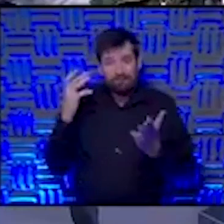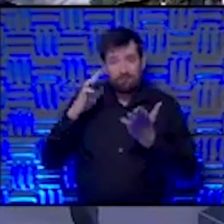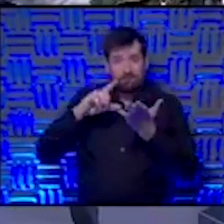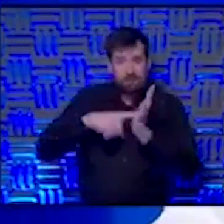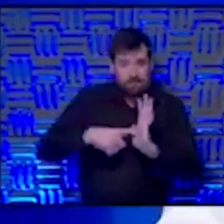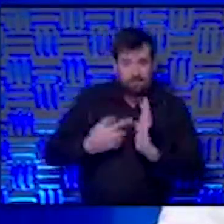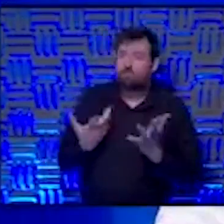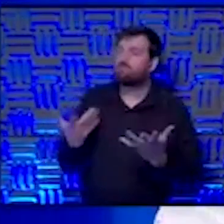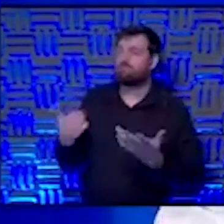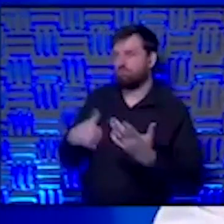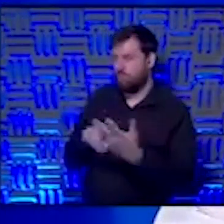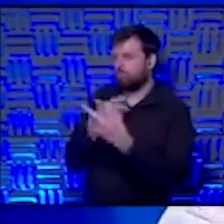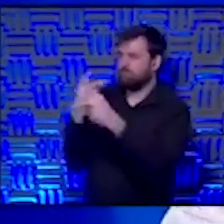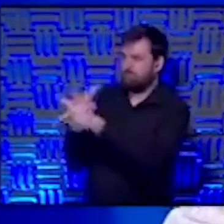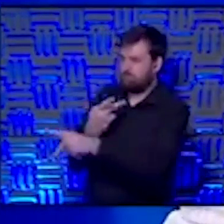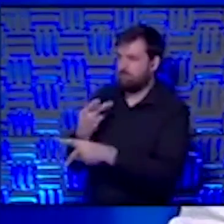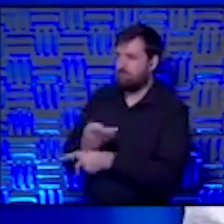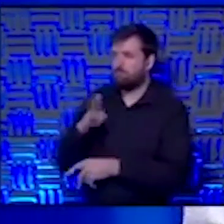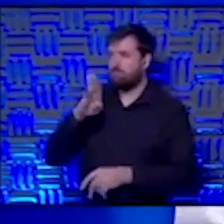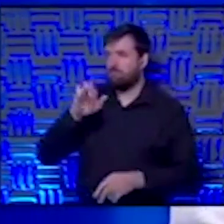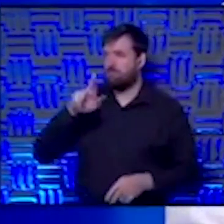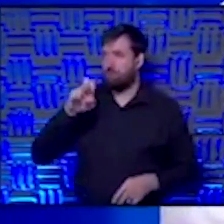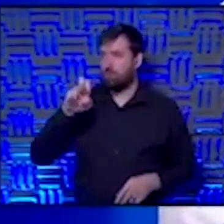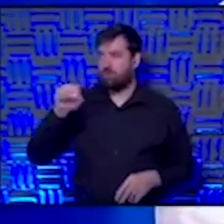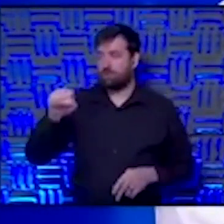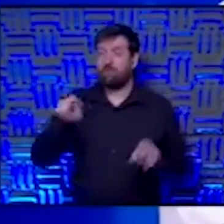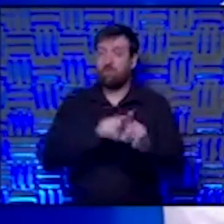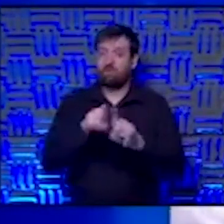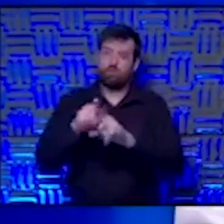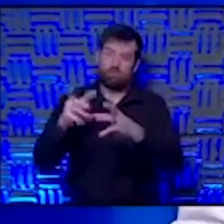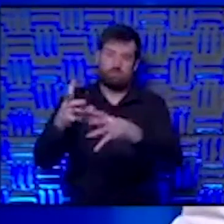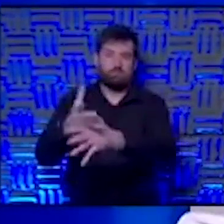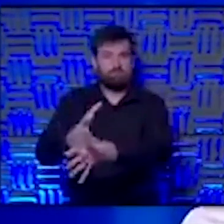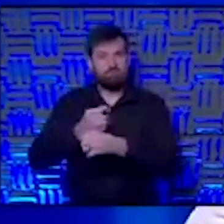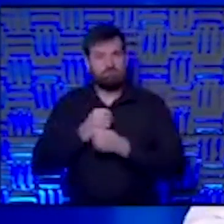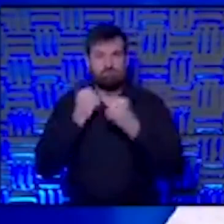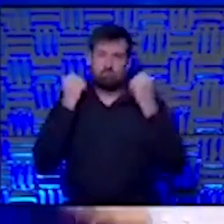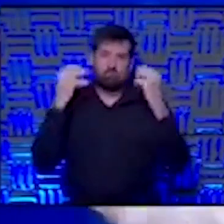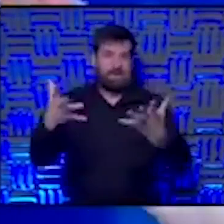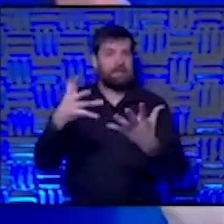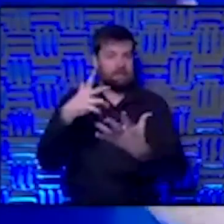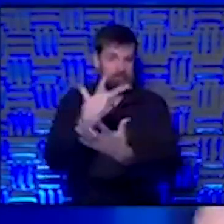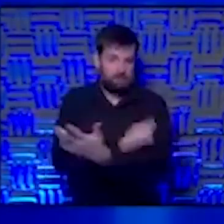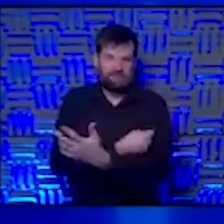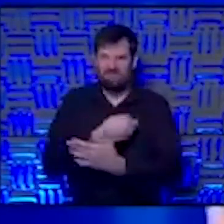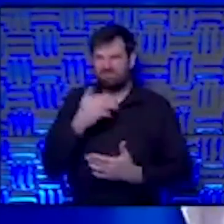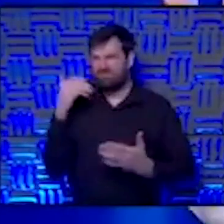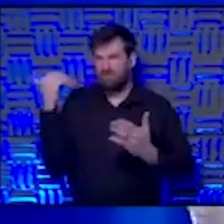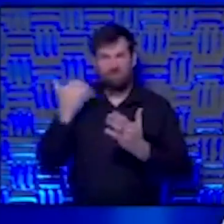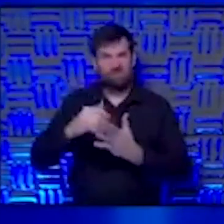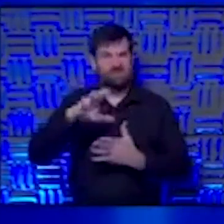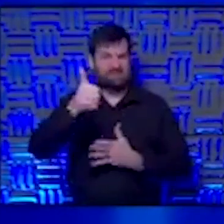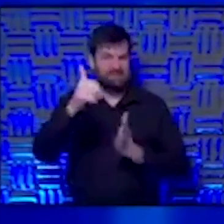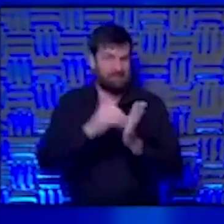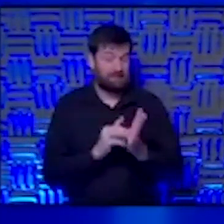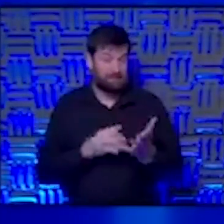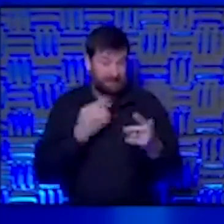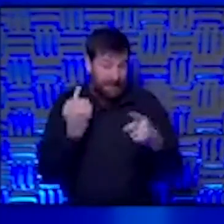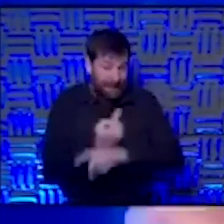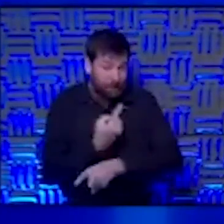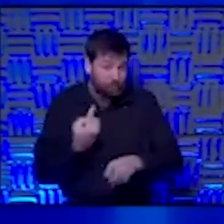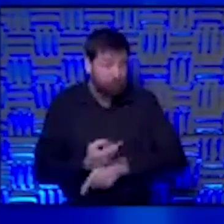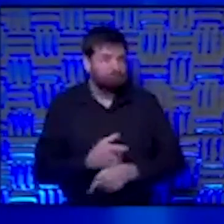know, we are working through that. Barnes also got a lot of doses of the vaccine, I think, so far. I've heard as many as 10,000. I don't know if that's accurate or not,